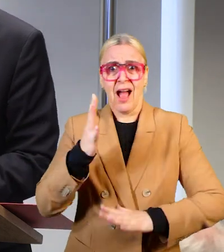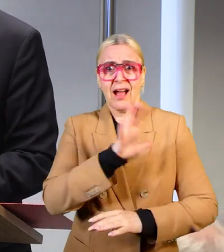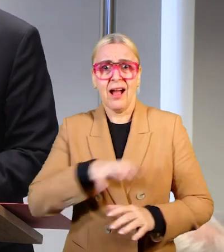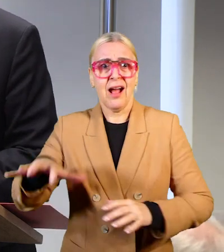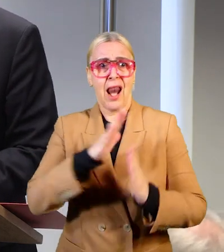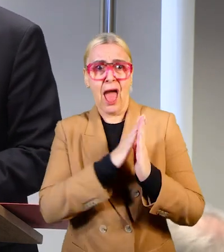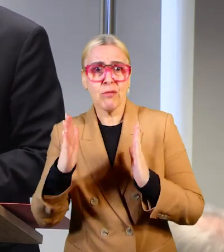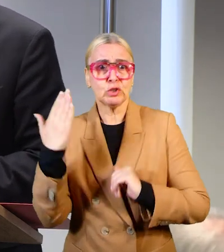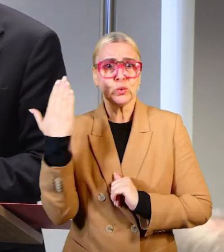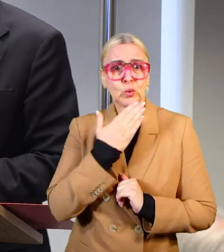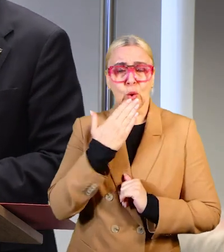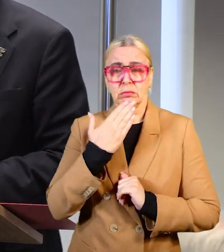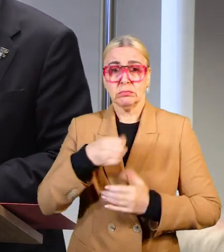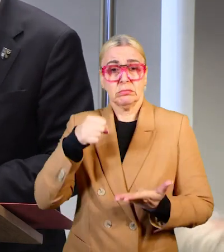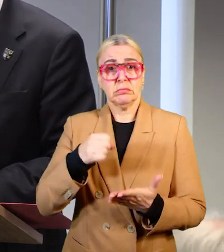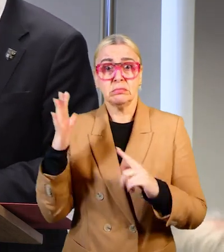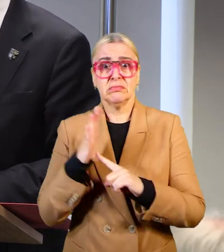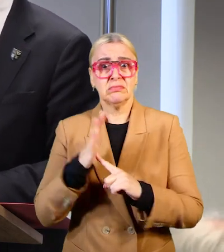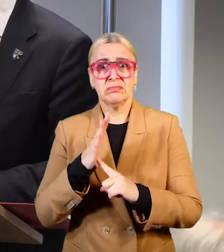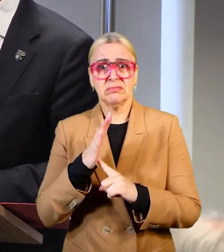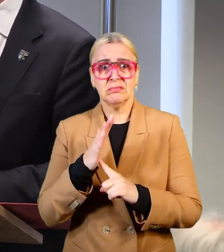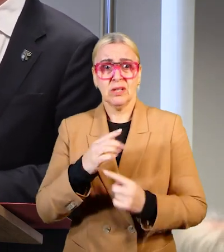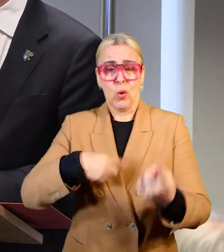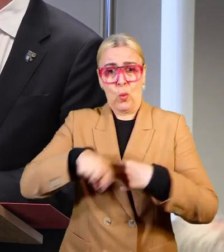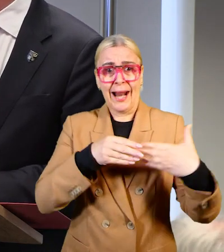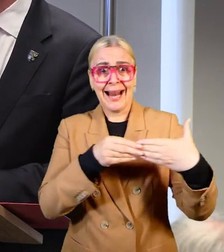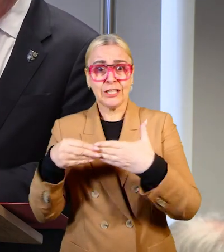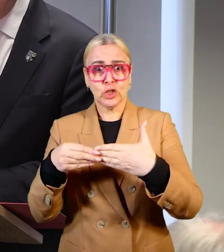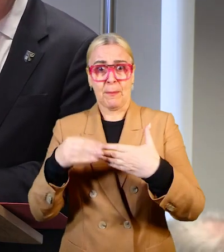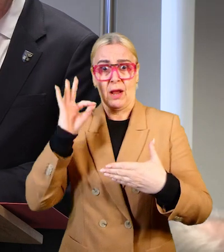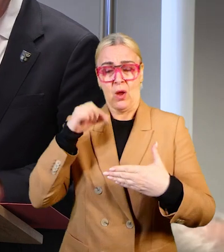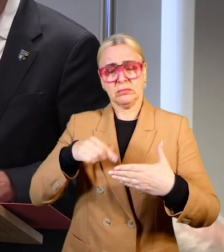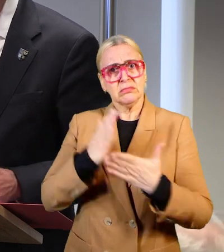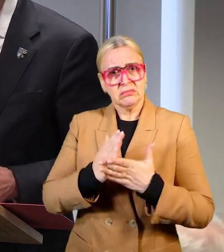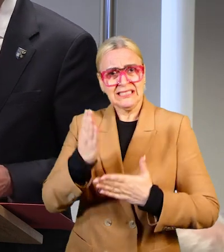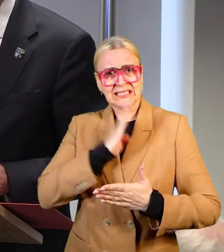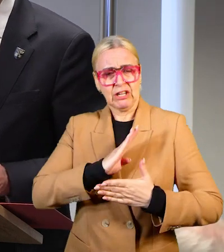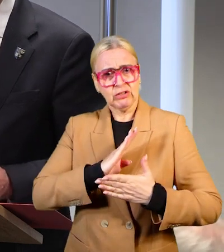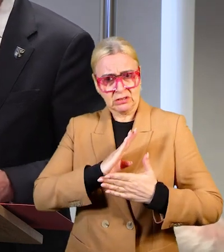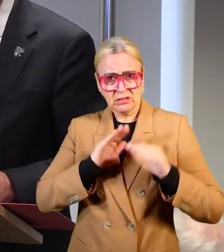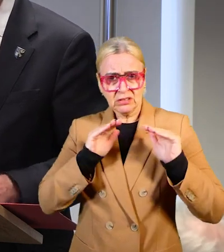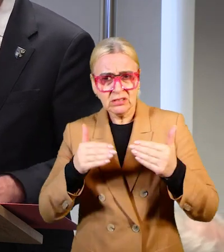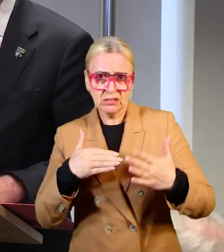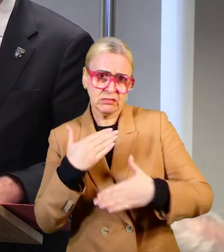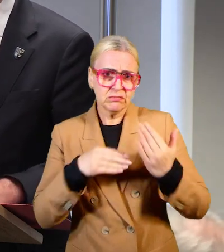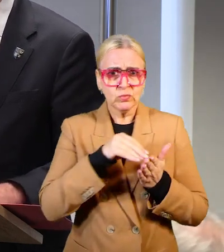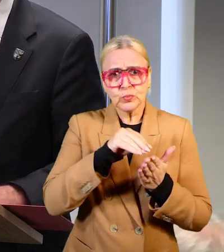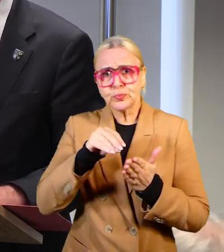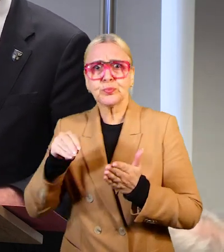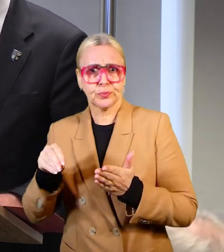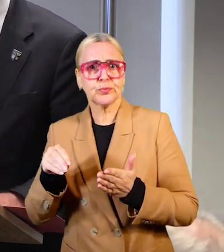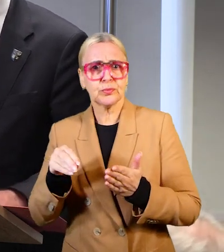our infrastructure, our buildings, our fire stations, libraries, schools. The importance of our budget